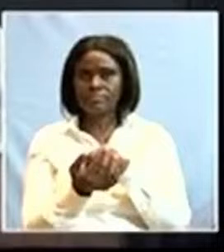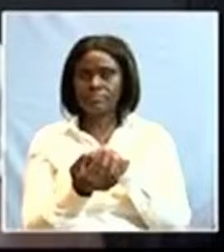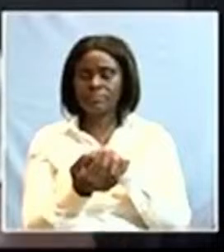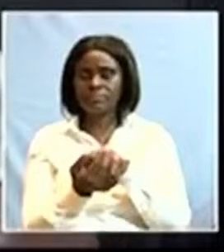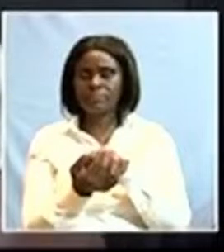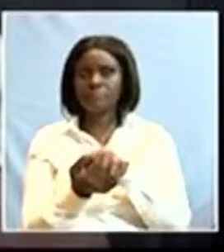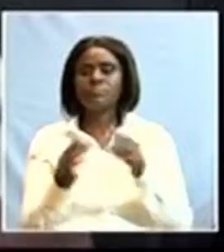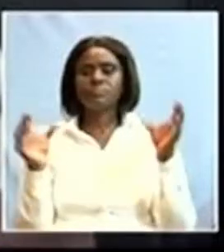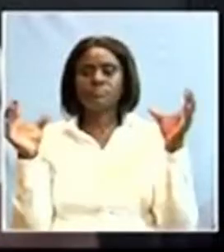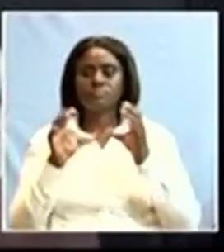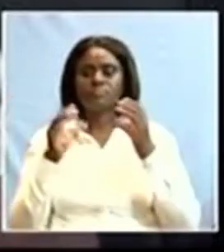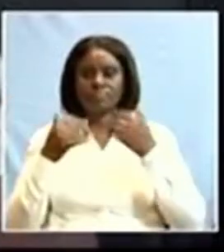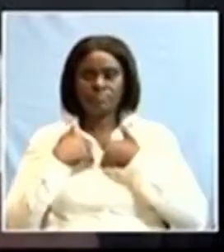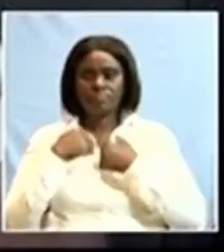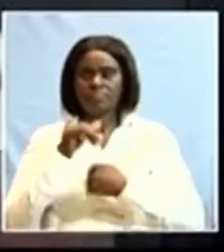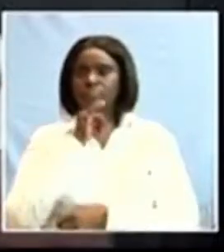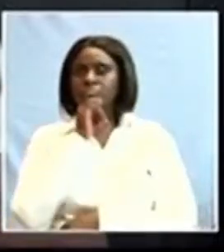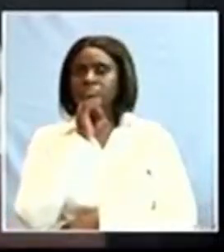the council has not